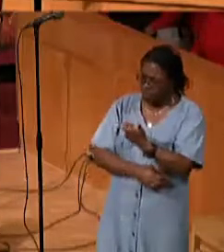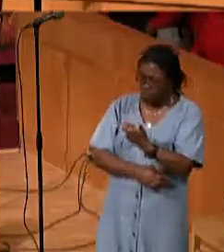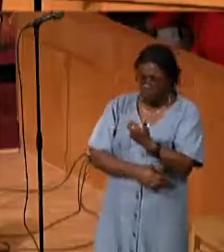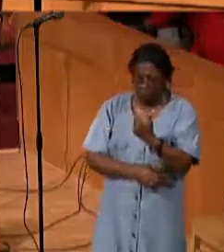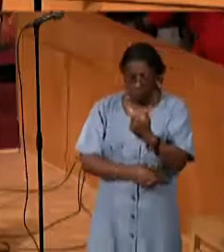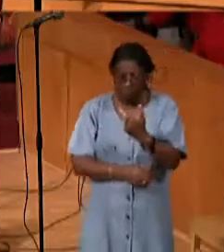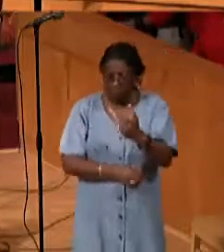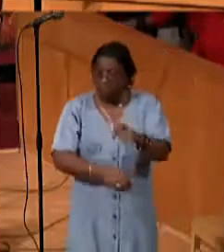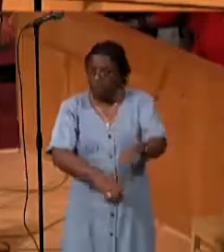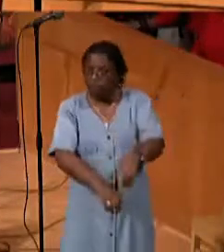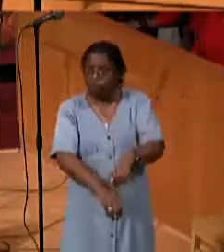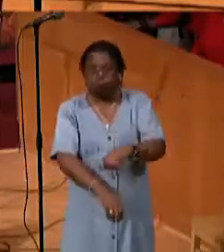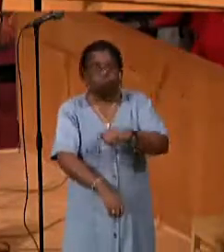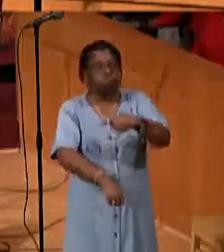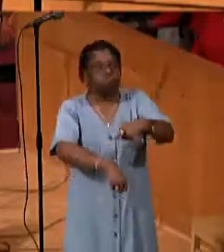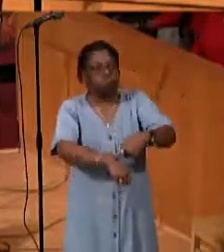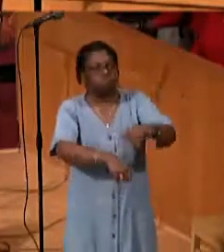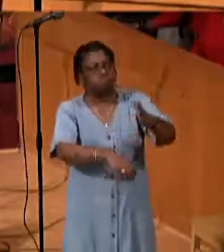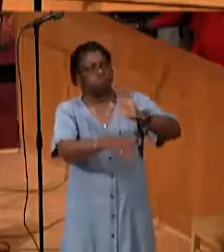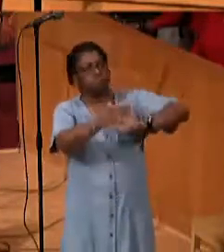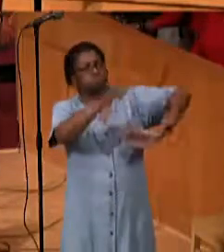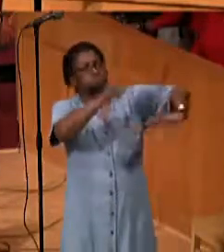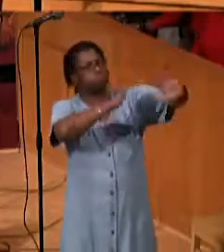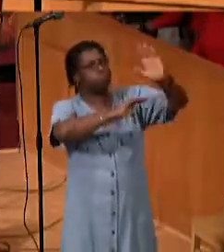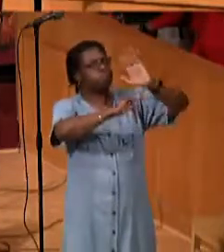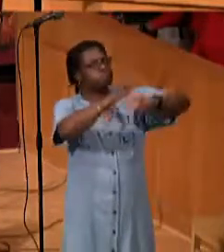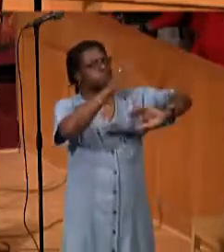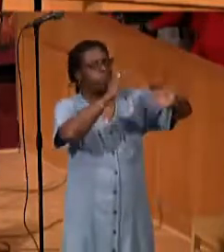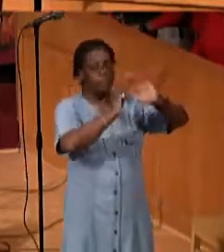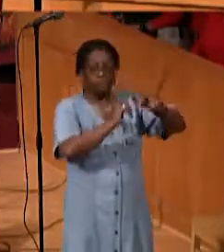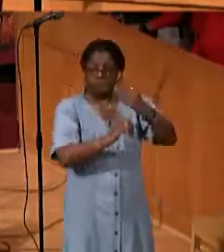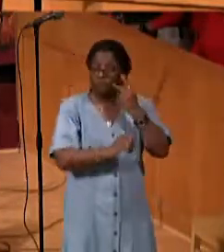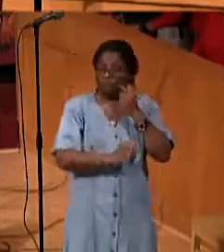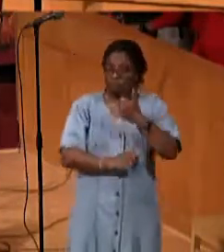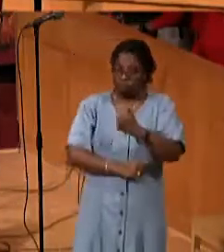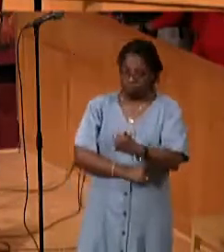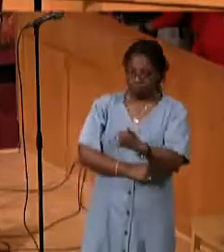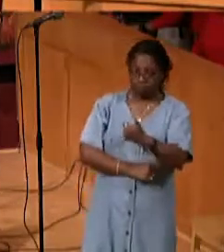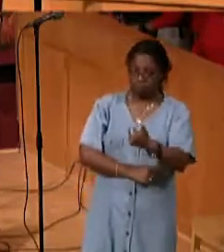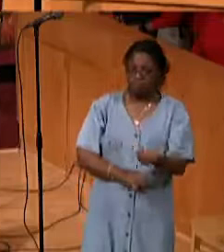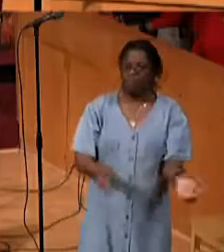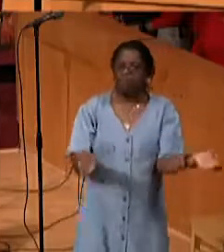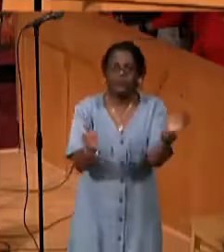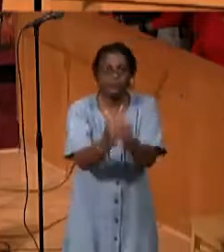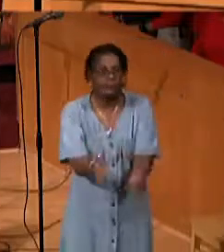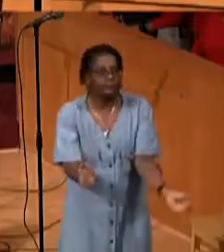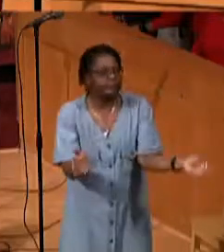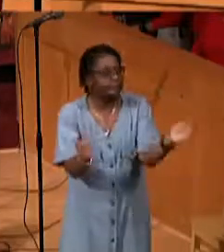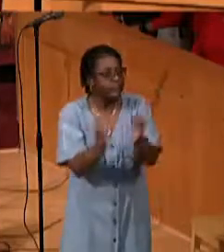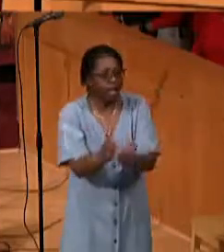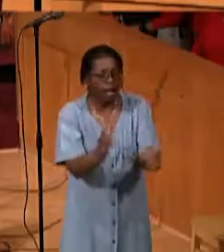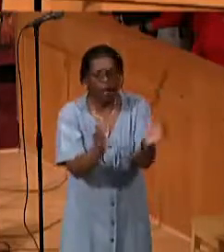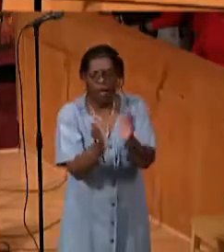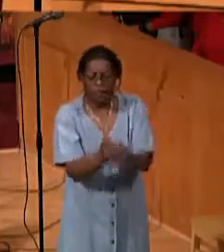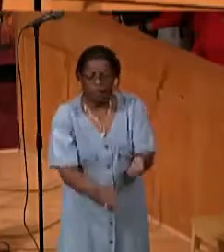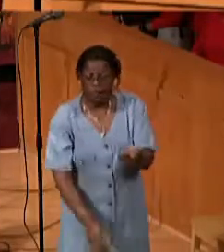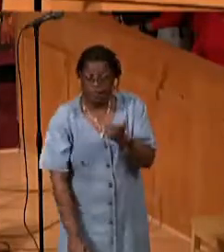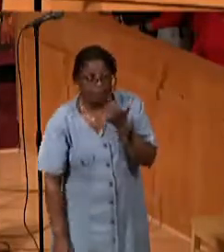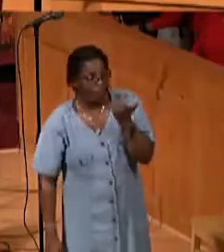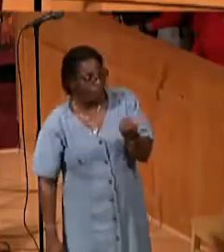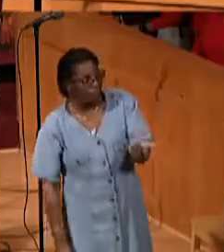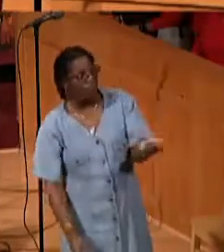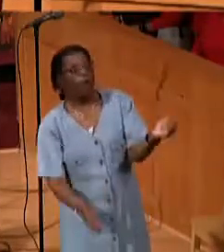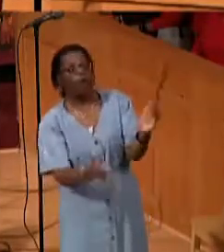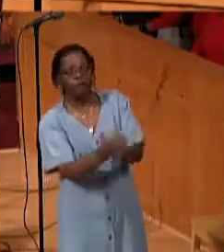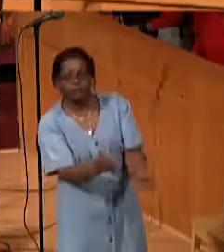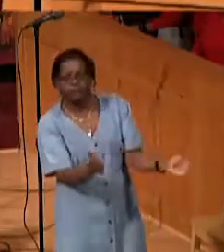years, over and over and over and over again. And some of us never get tired or grow weary